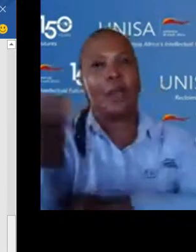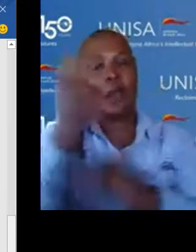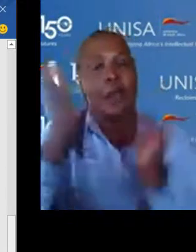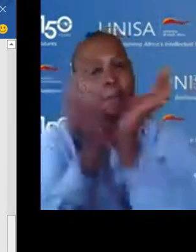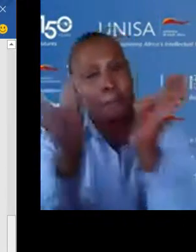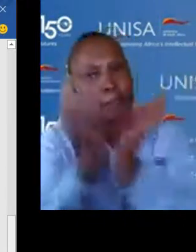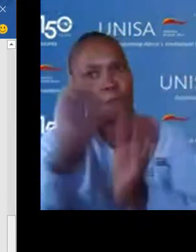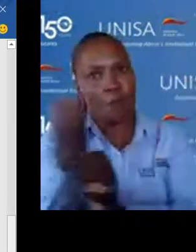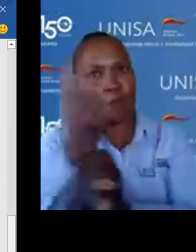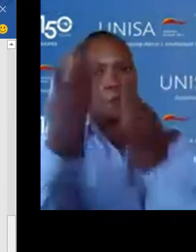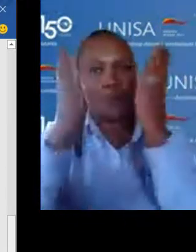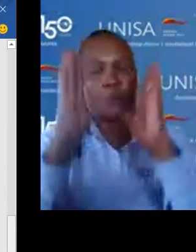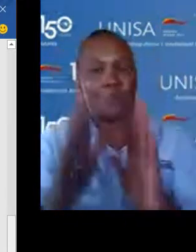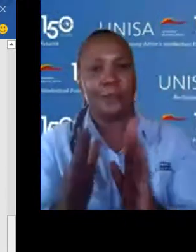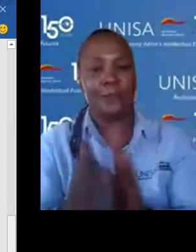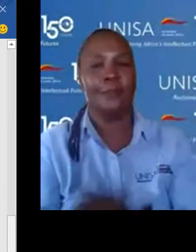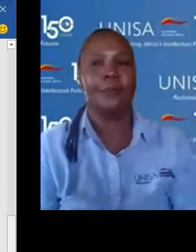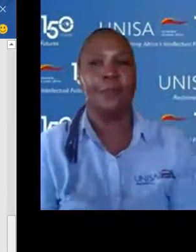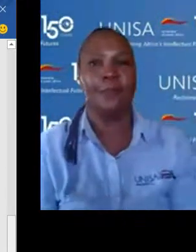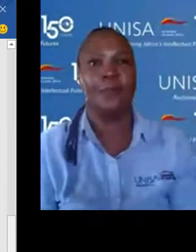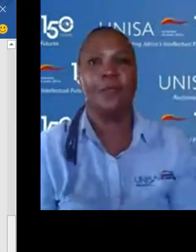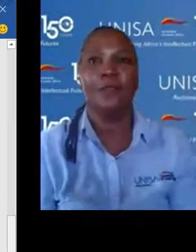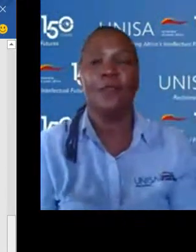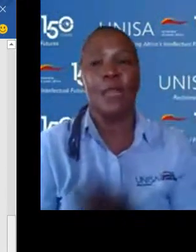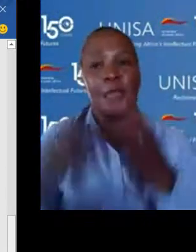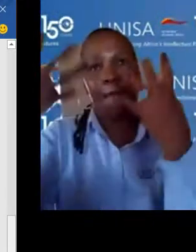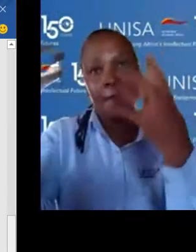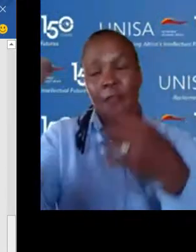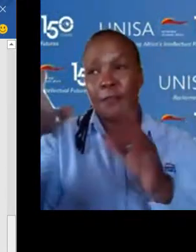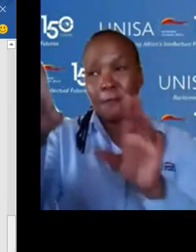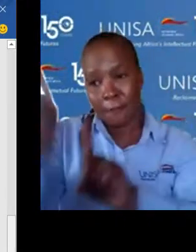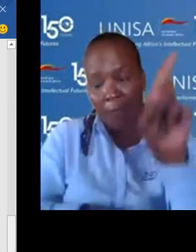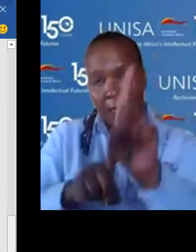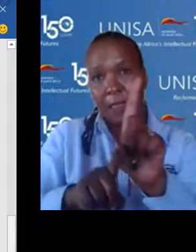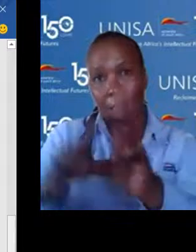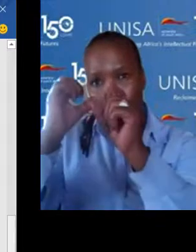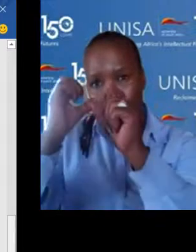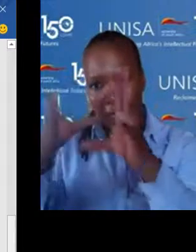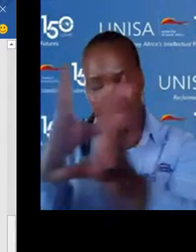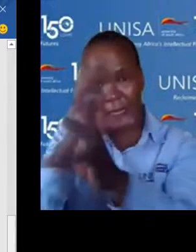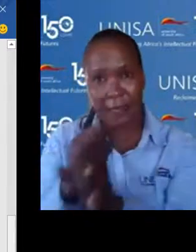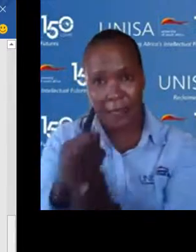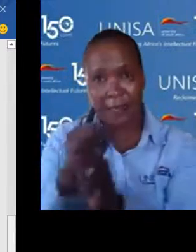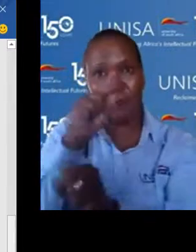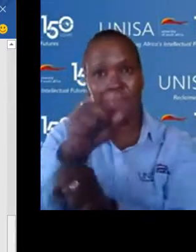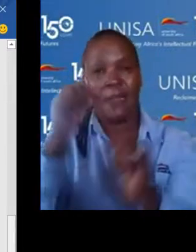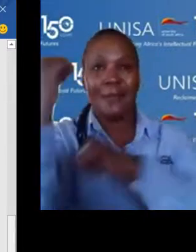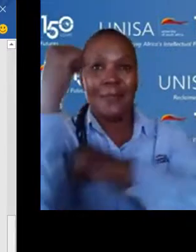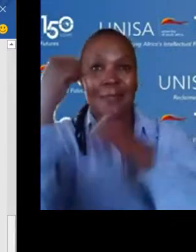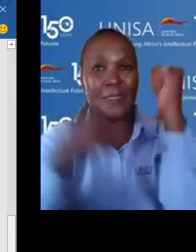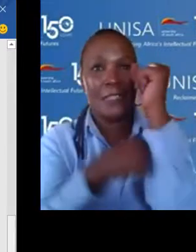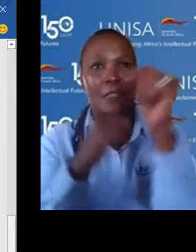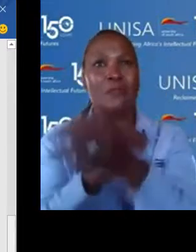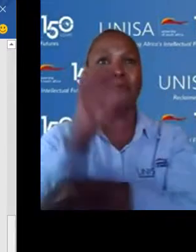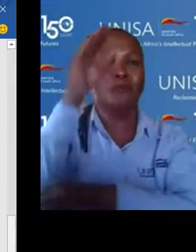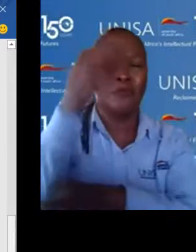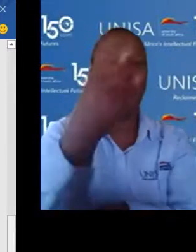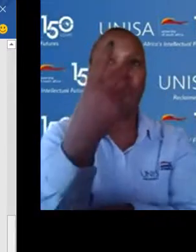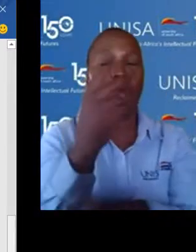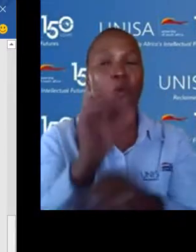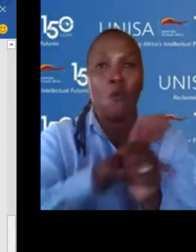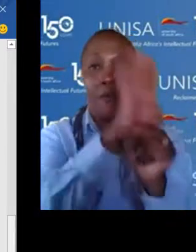students. Failure to sustain the structure during and beyond COVID-19 due to